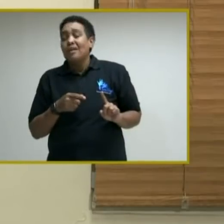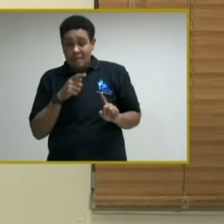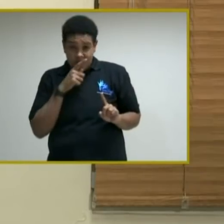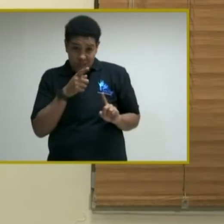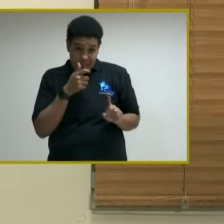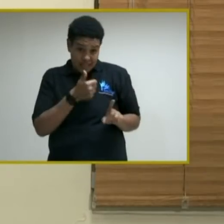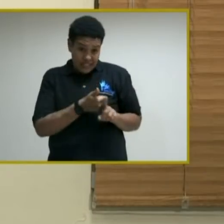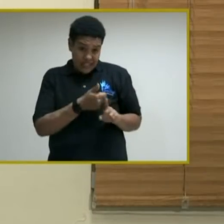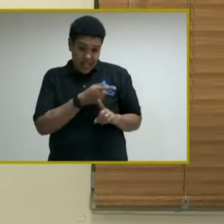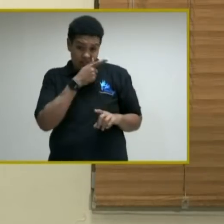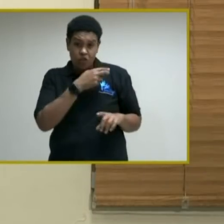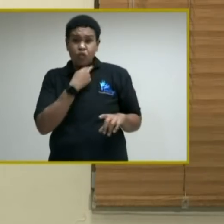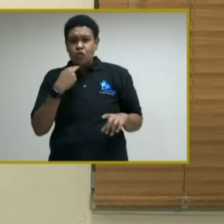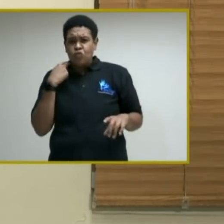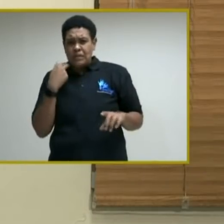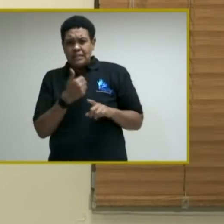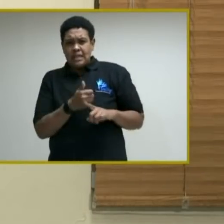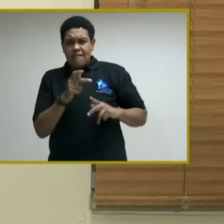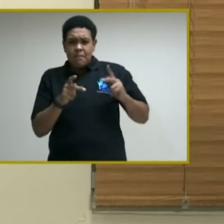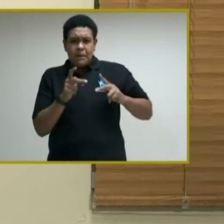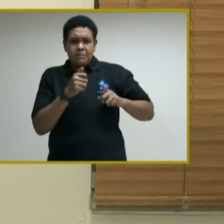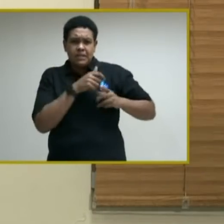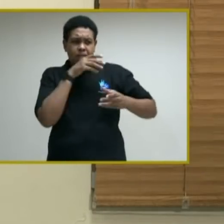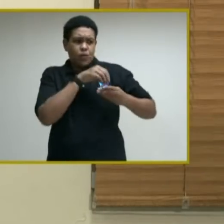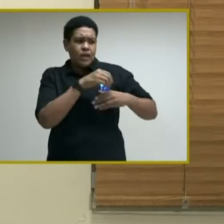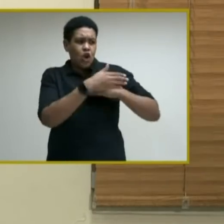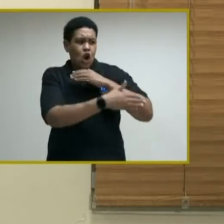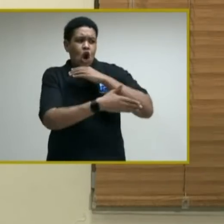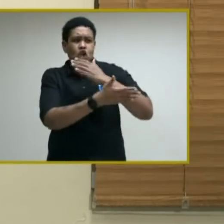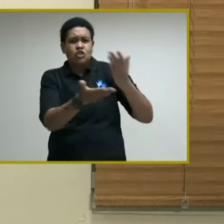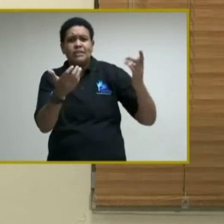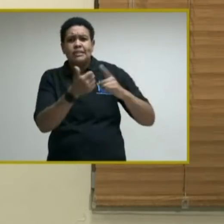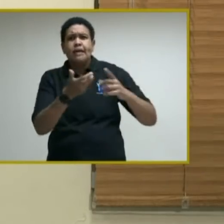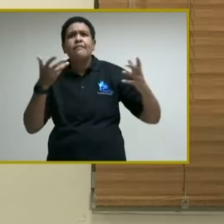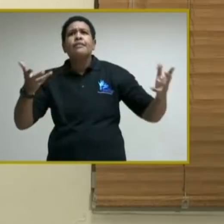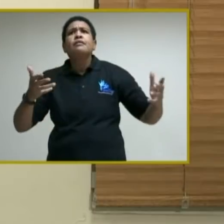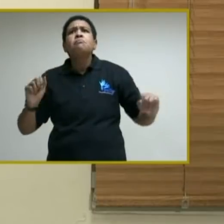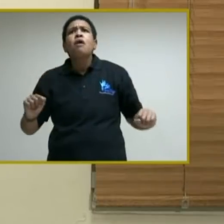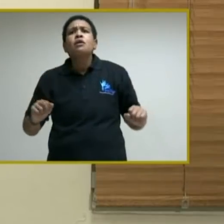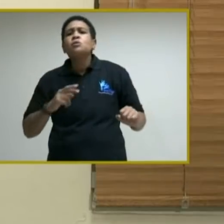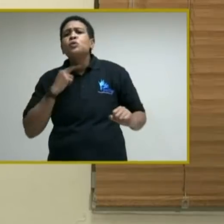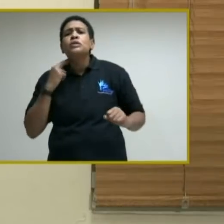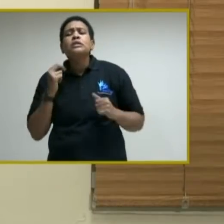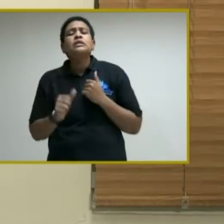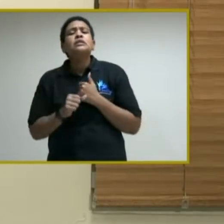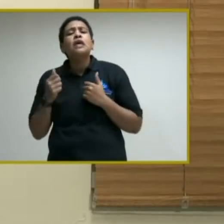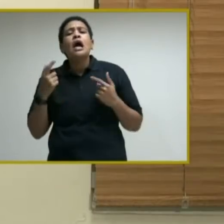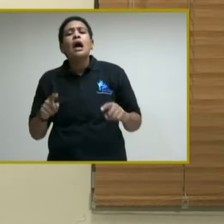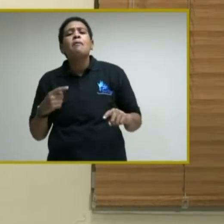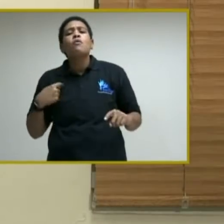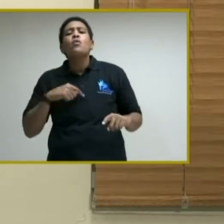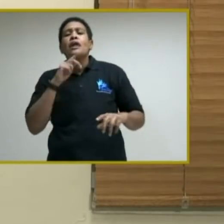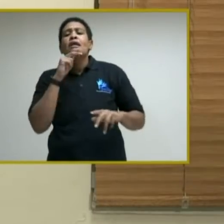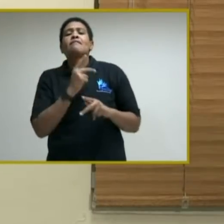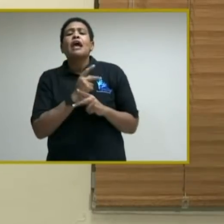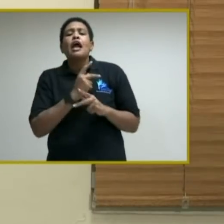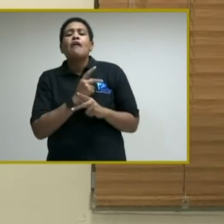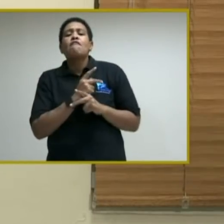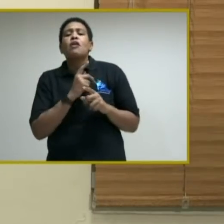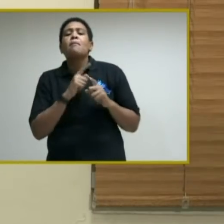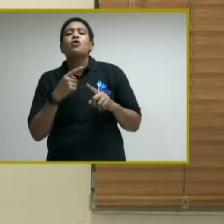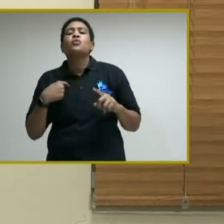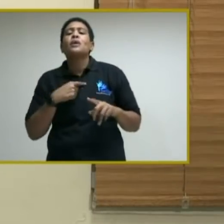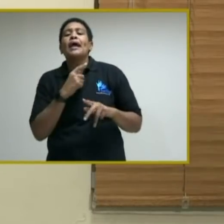the risk that persons within the country are at. And we would have carefully, and we are